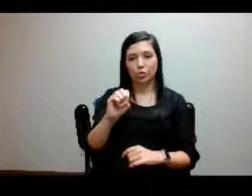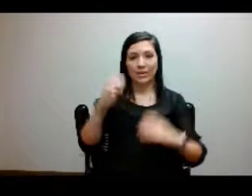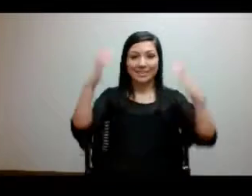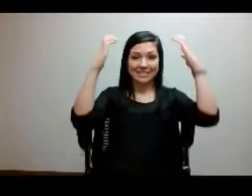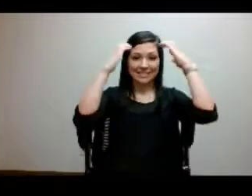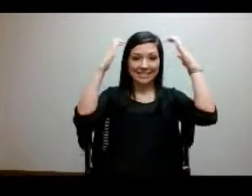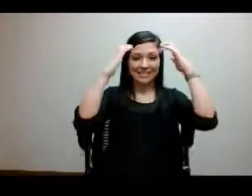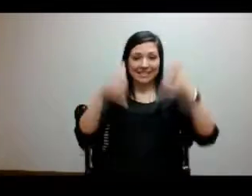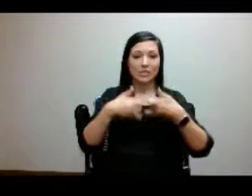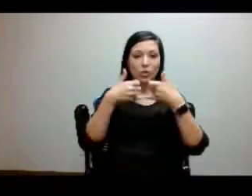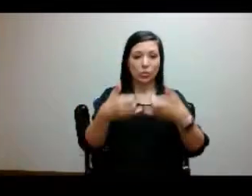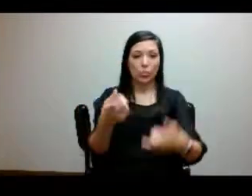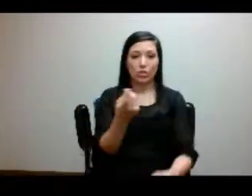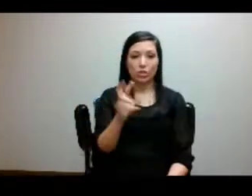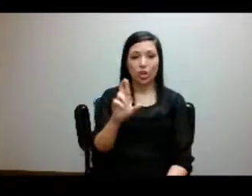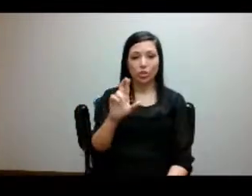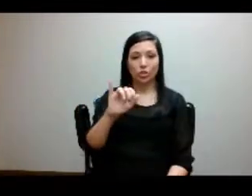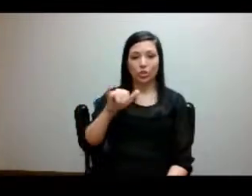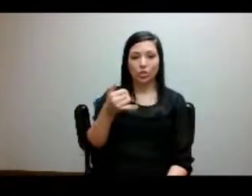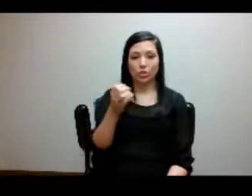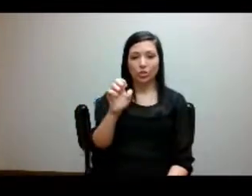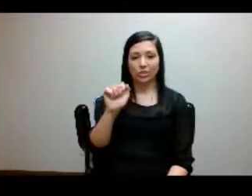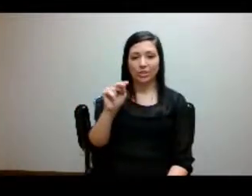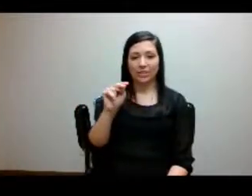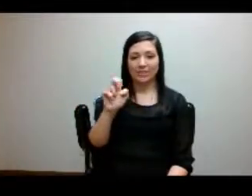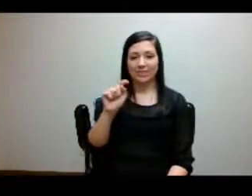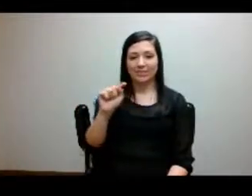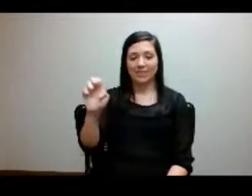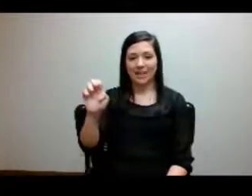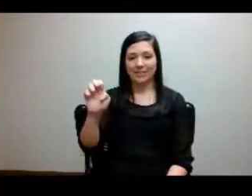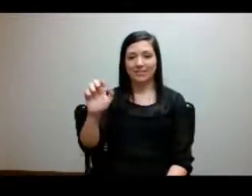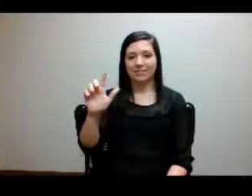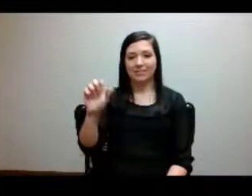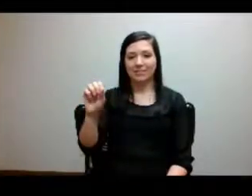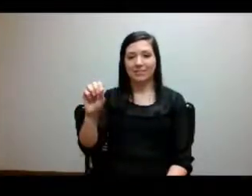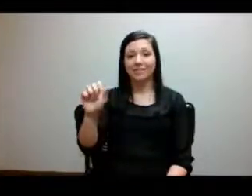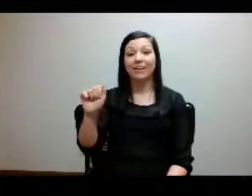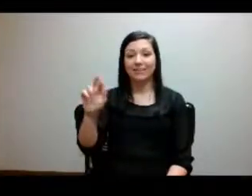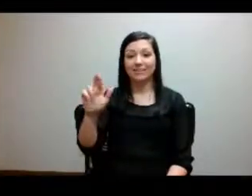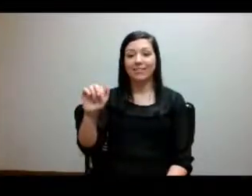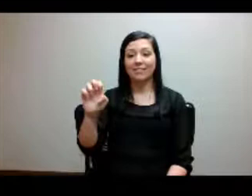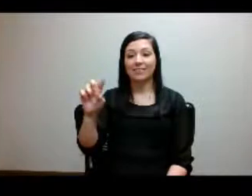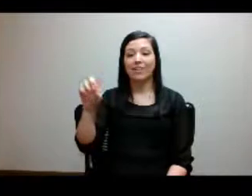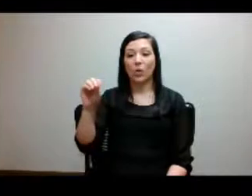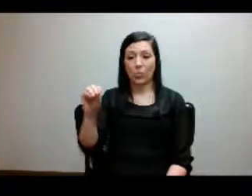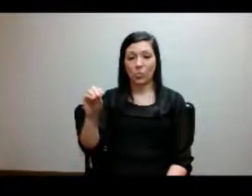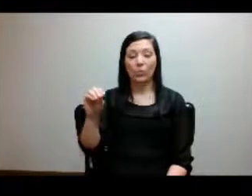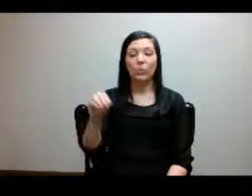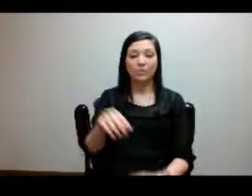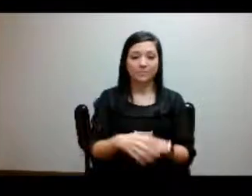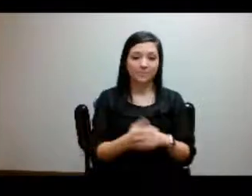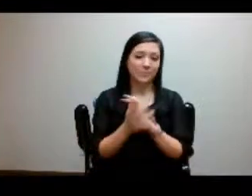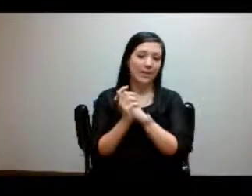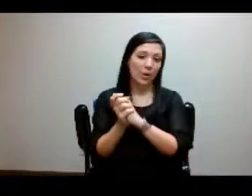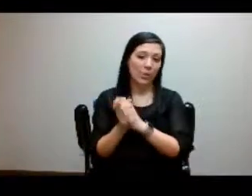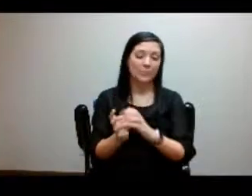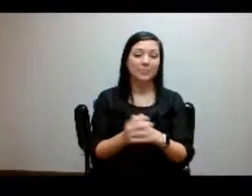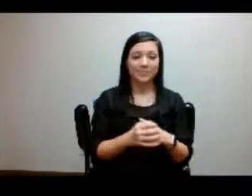Award, Dr. Jeanette Laredo. Yay! Way to go.